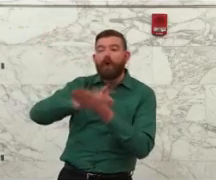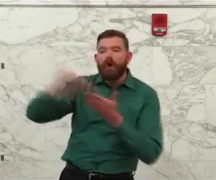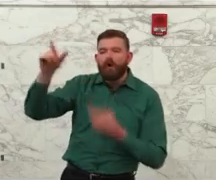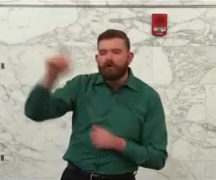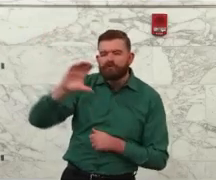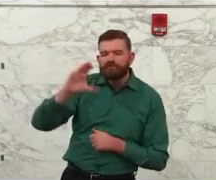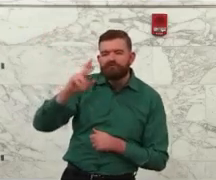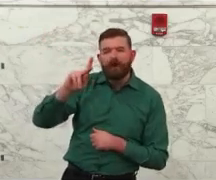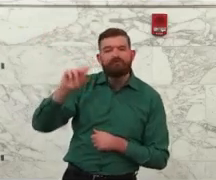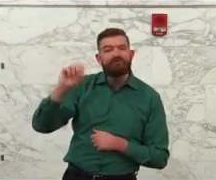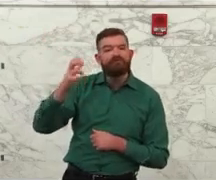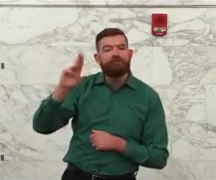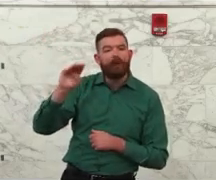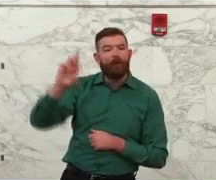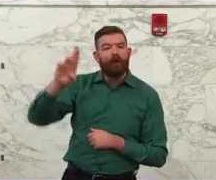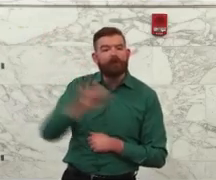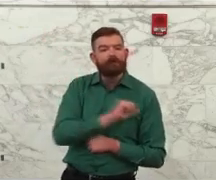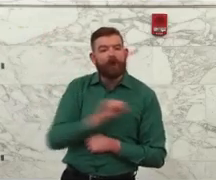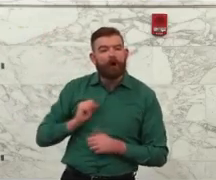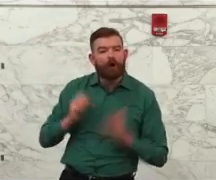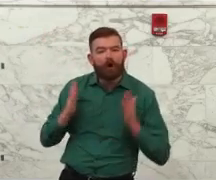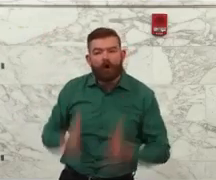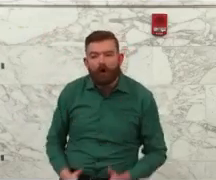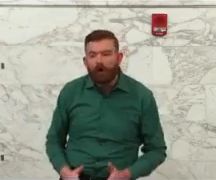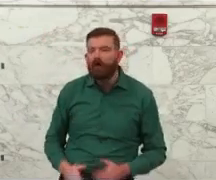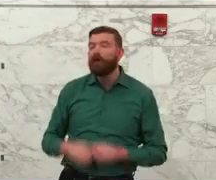on the phone directly since yesterday with Governor